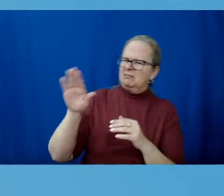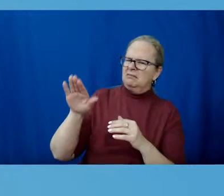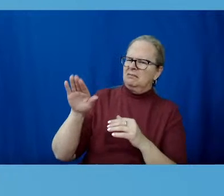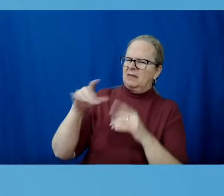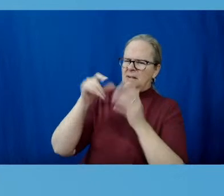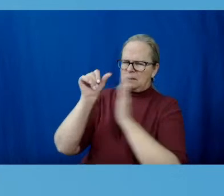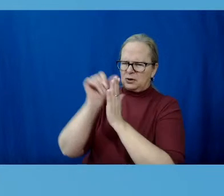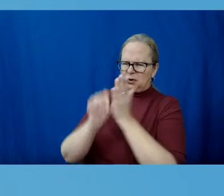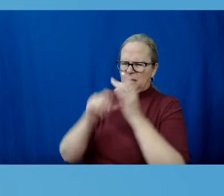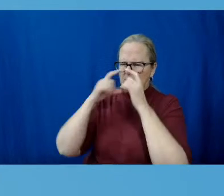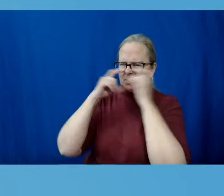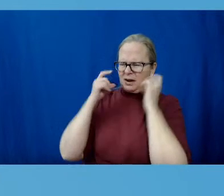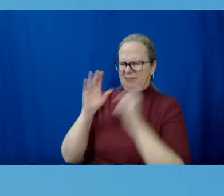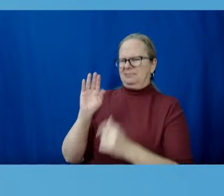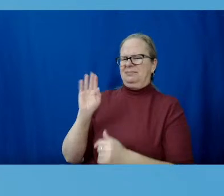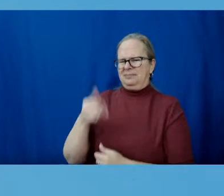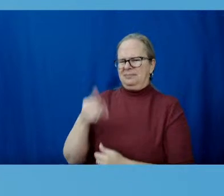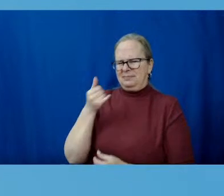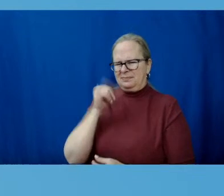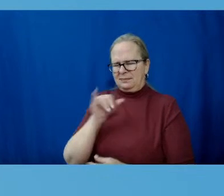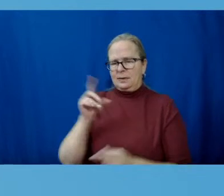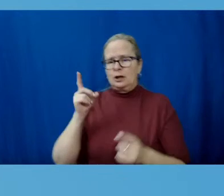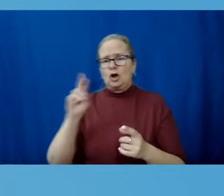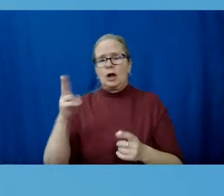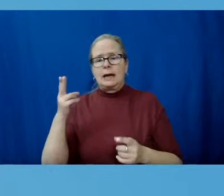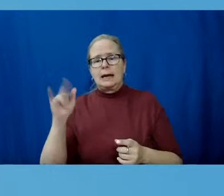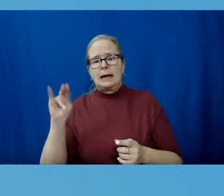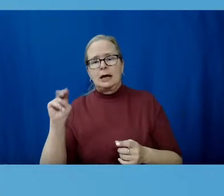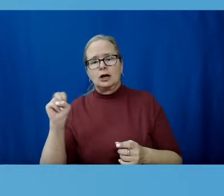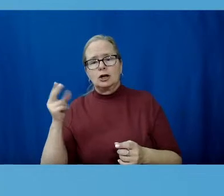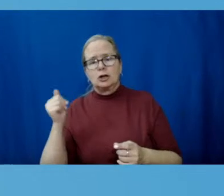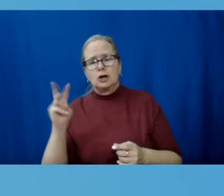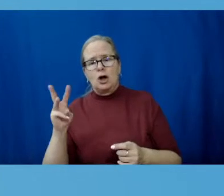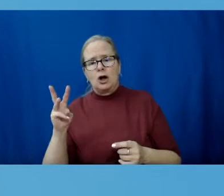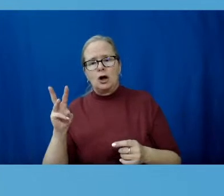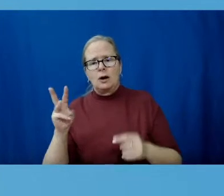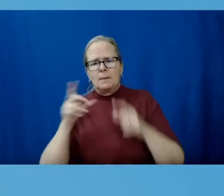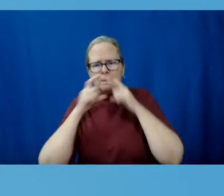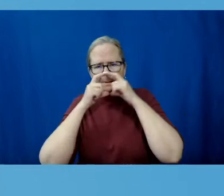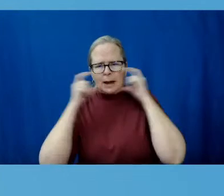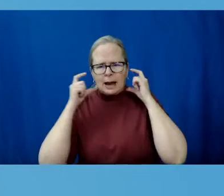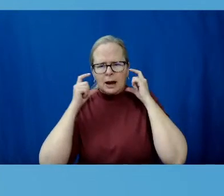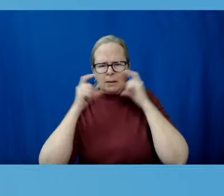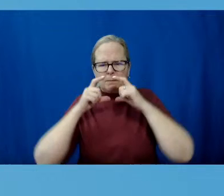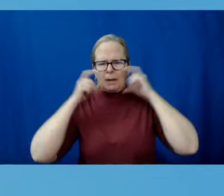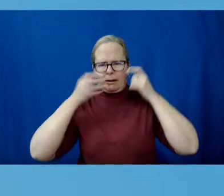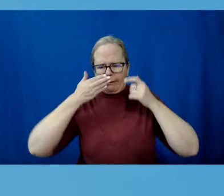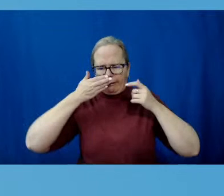as a human who is not a legal expert and who is not a medical expert to